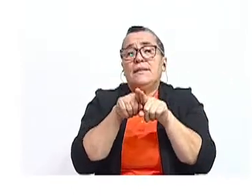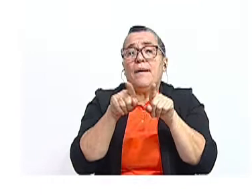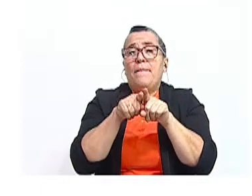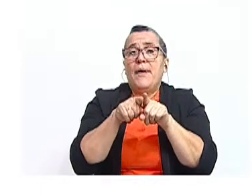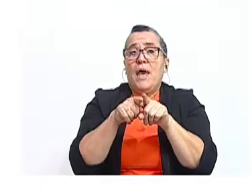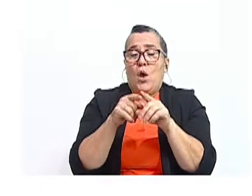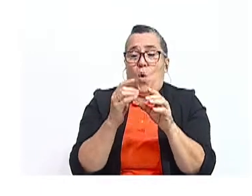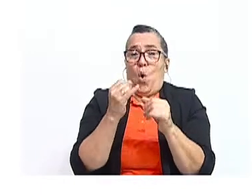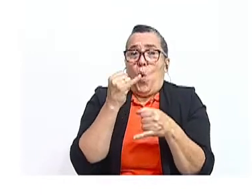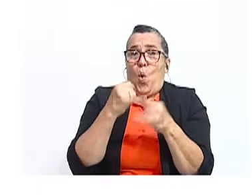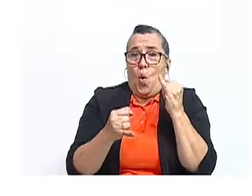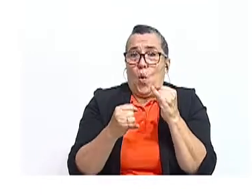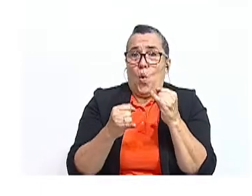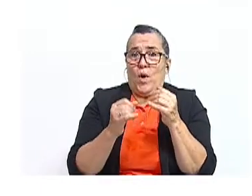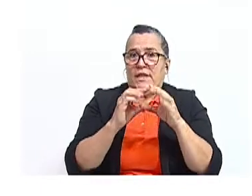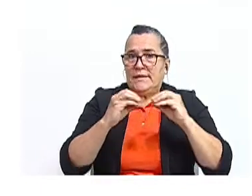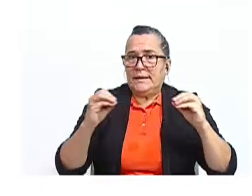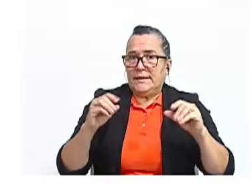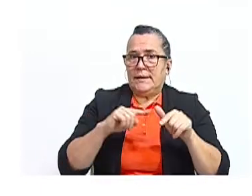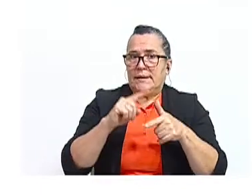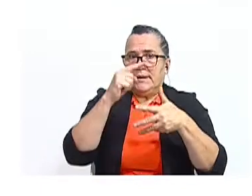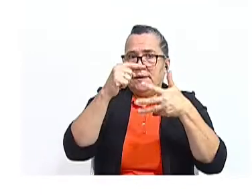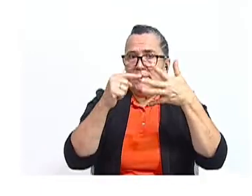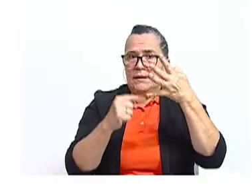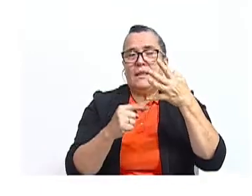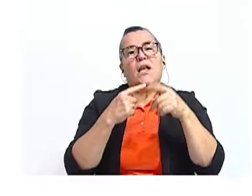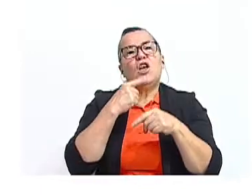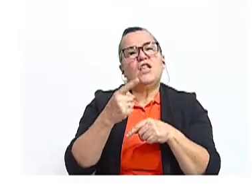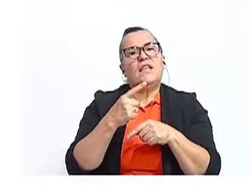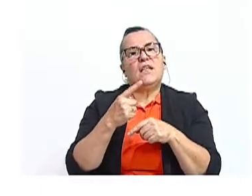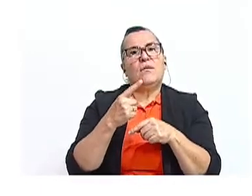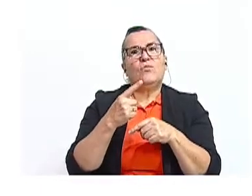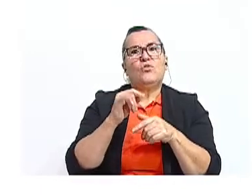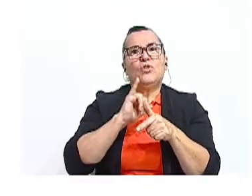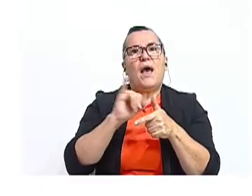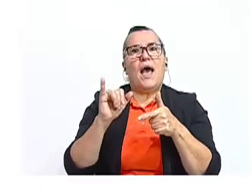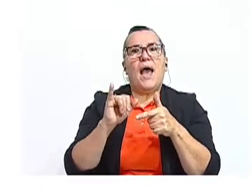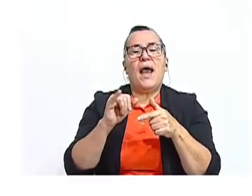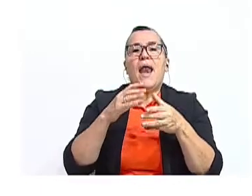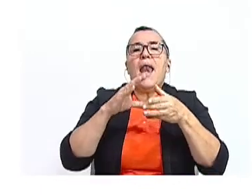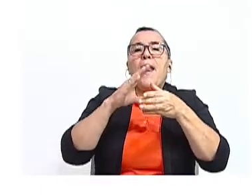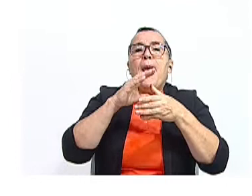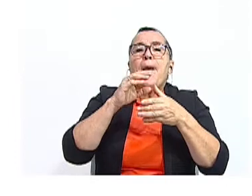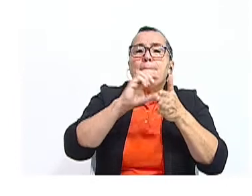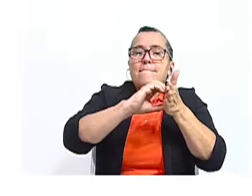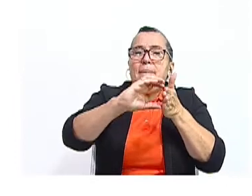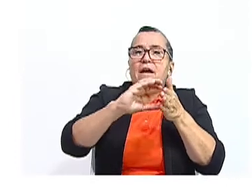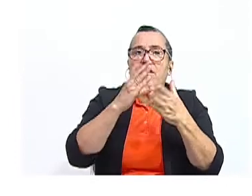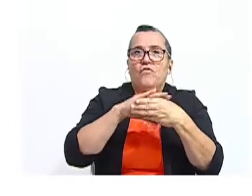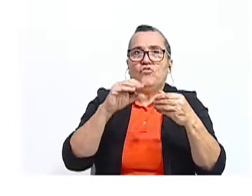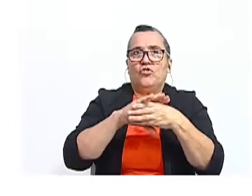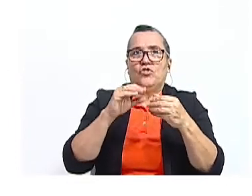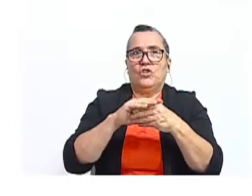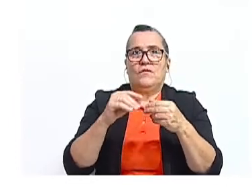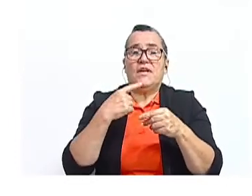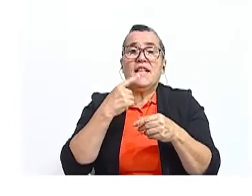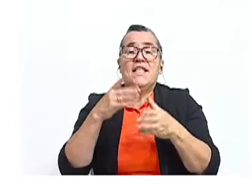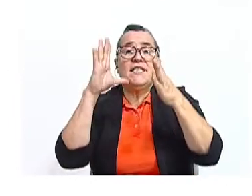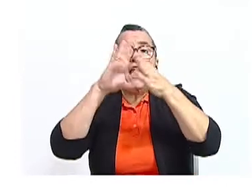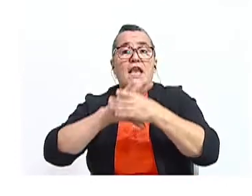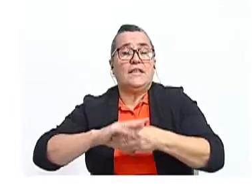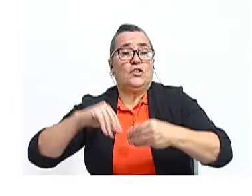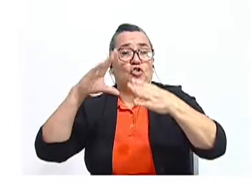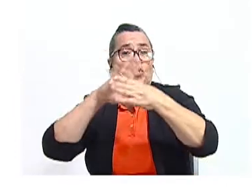concluding sentence. And we have the definition of a narrative paragraph. It tells a story. You are going